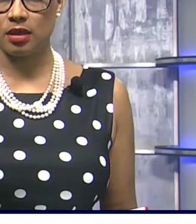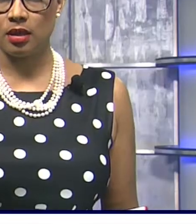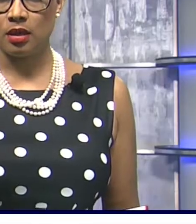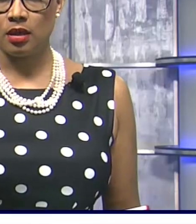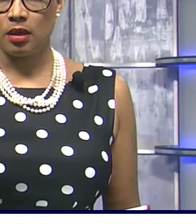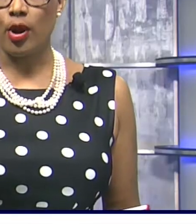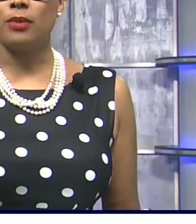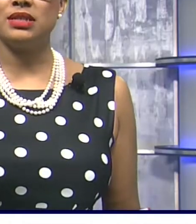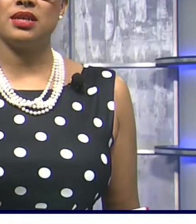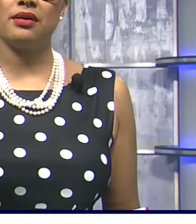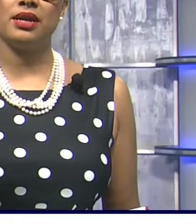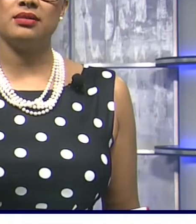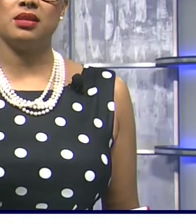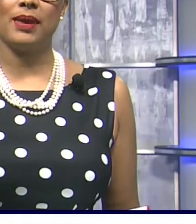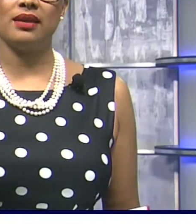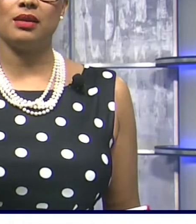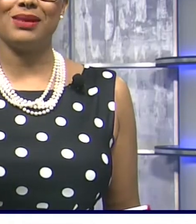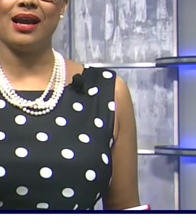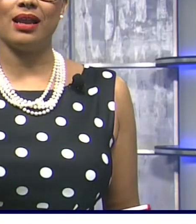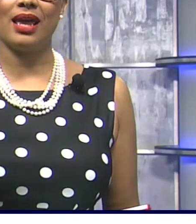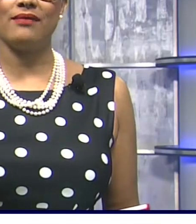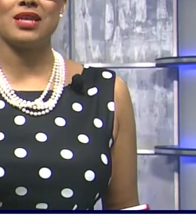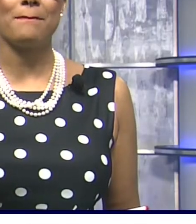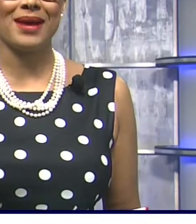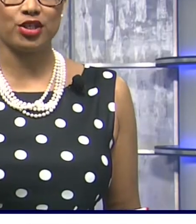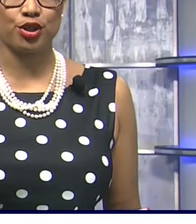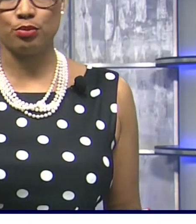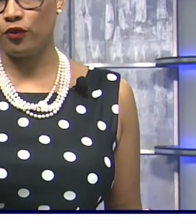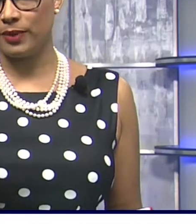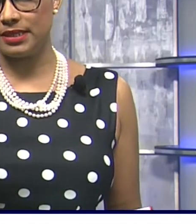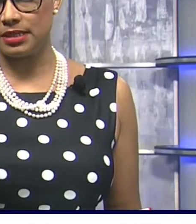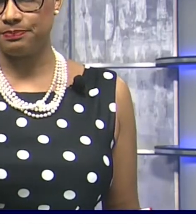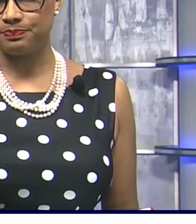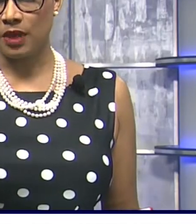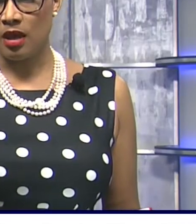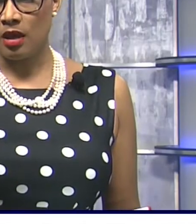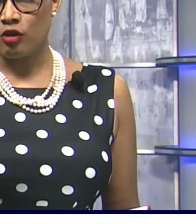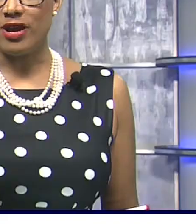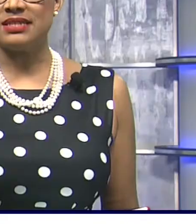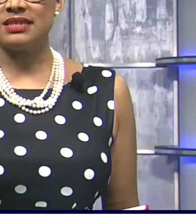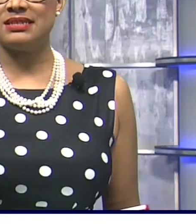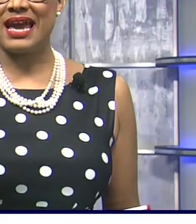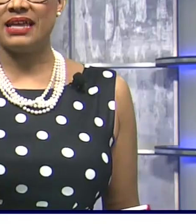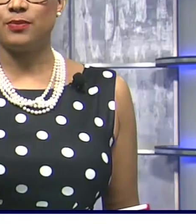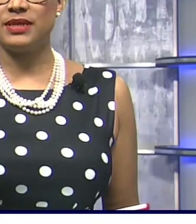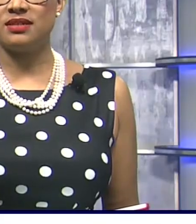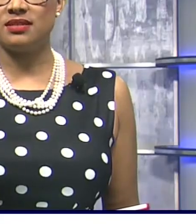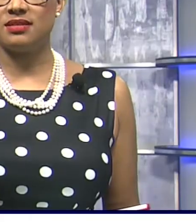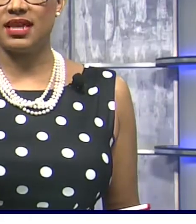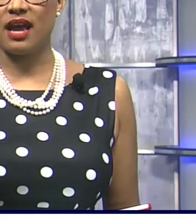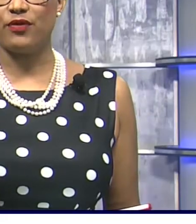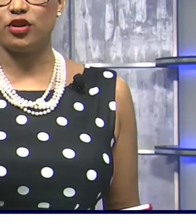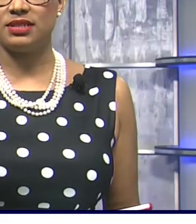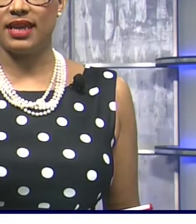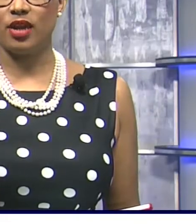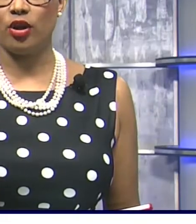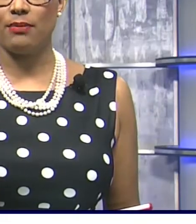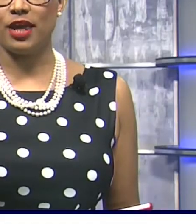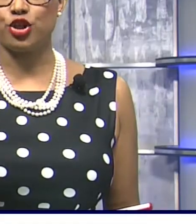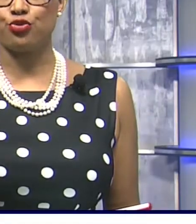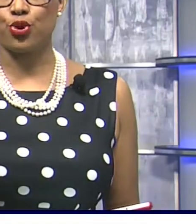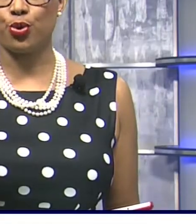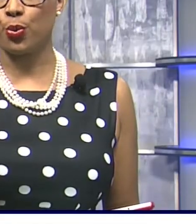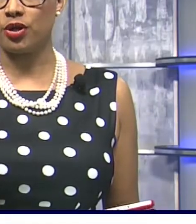photojournalist. Parliamentarians debate the Black Lives Matter movement. Residents and businesses to have their say